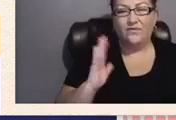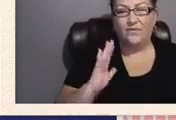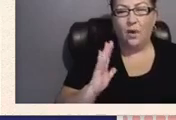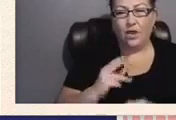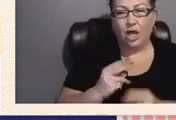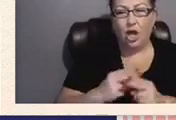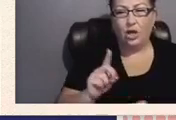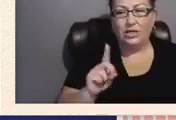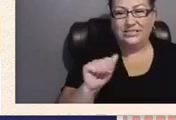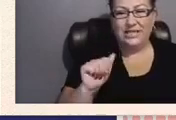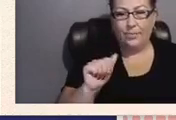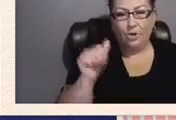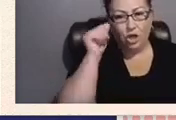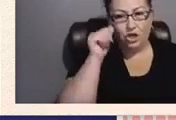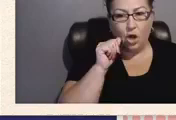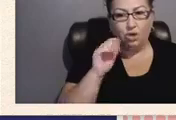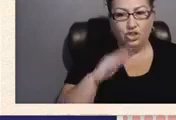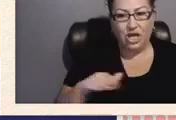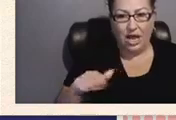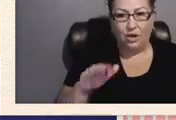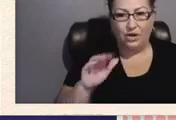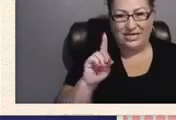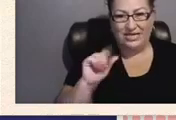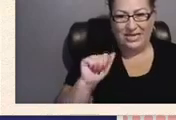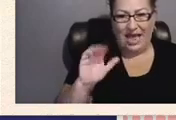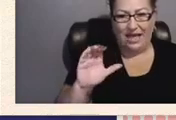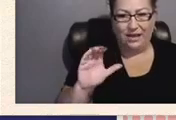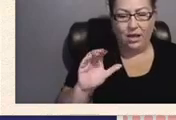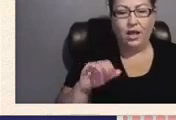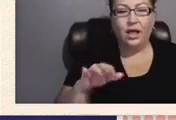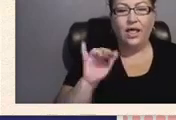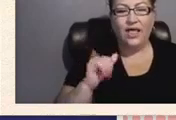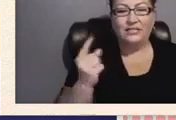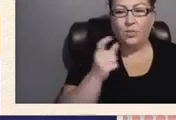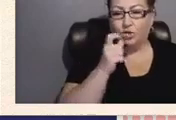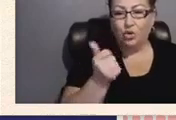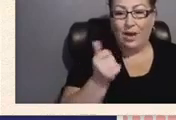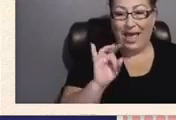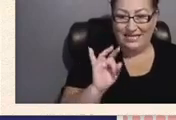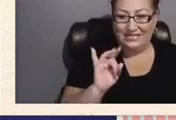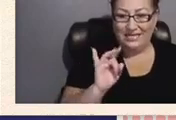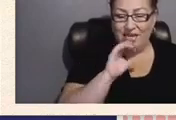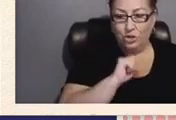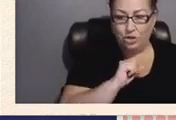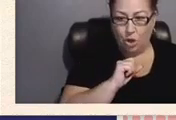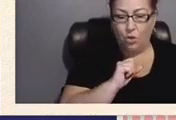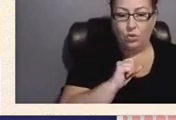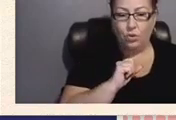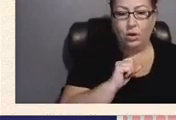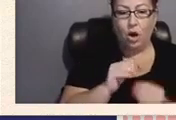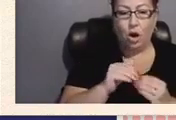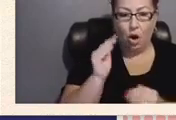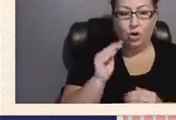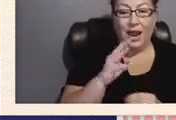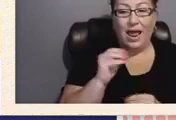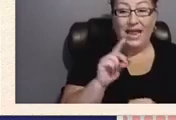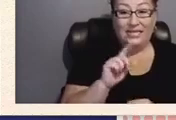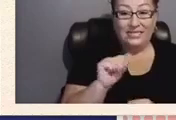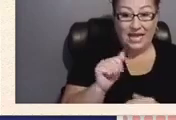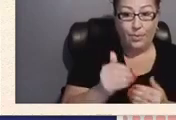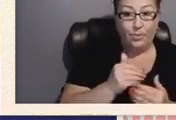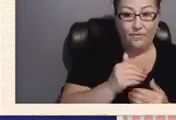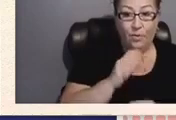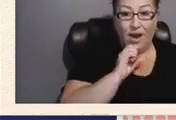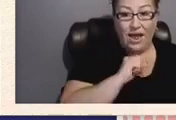Adult Child, which is known as DAC. This is somebody who's 18 years old, age or older, and disabled before age 22.